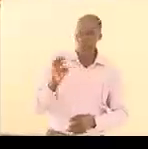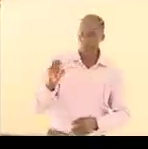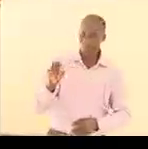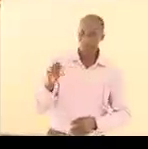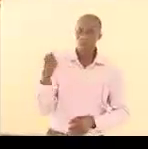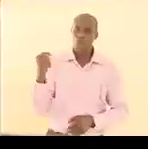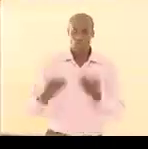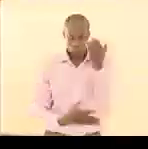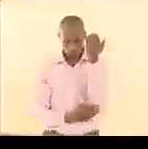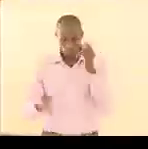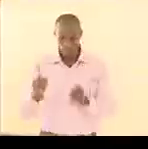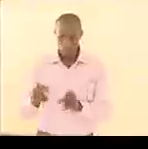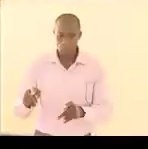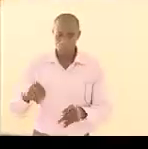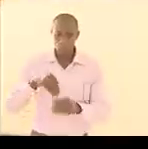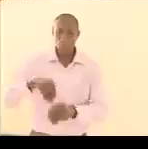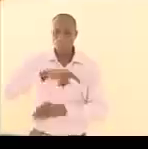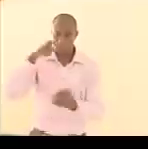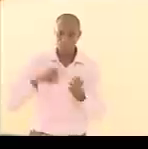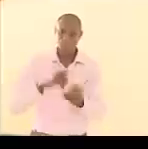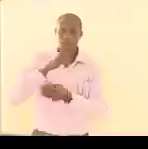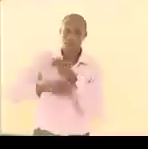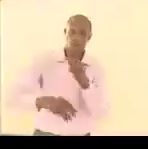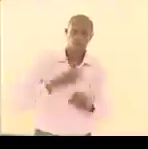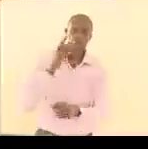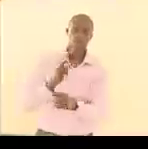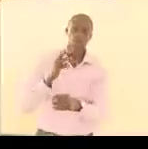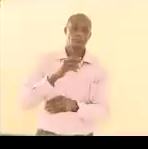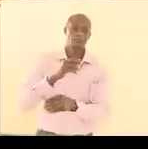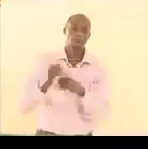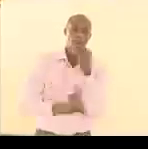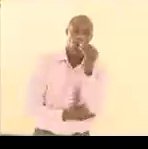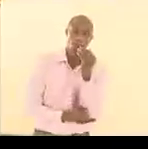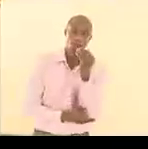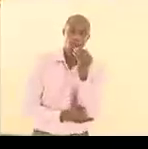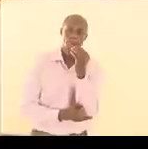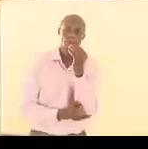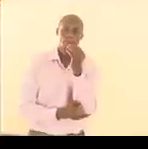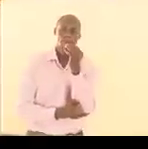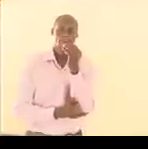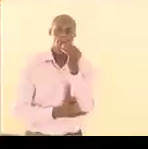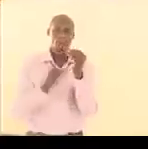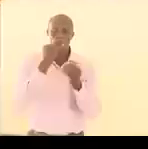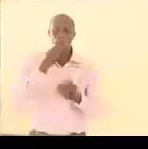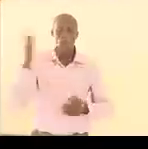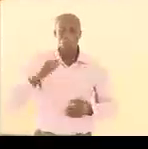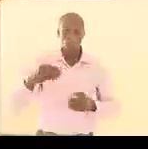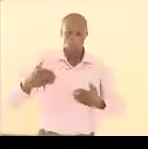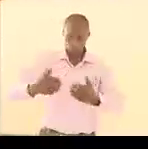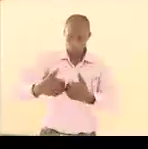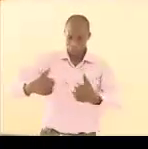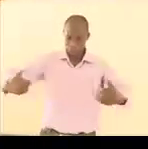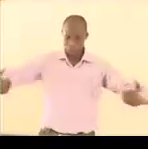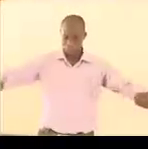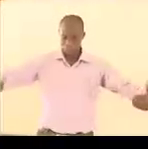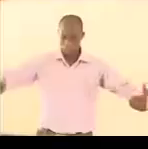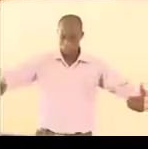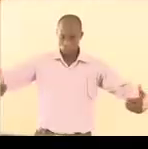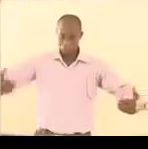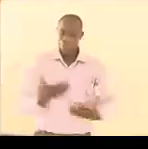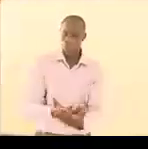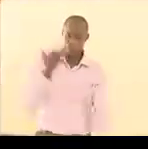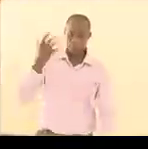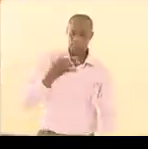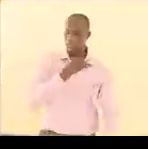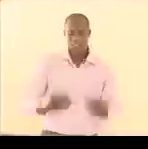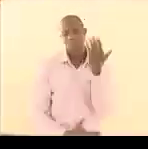So, the poor people in this country is becoming so terrible in terms of the gap between